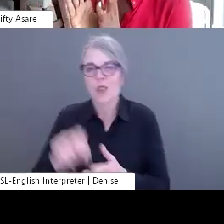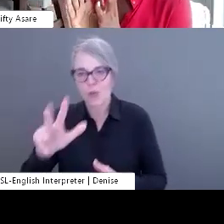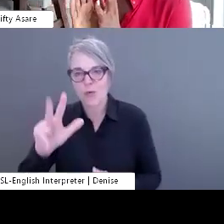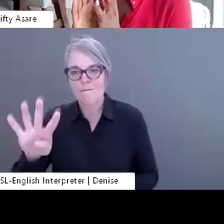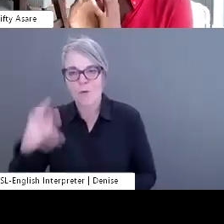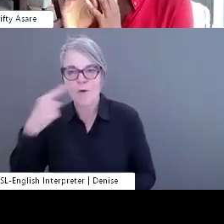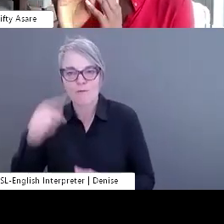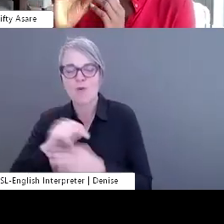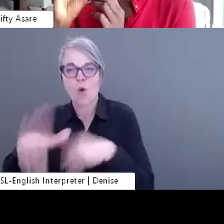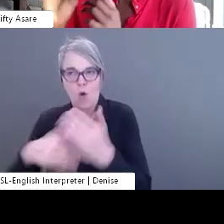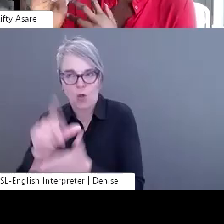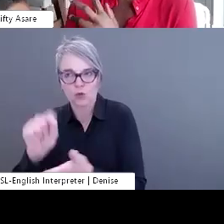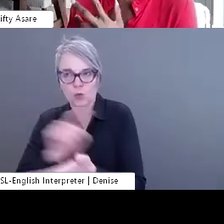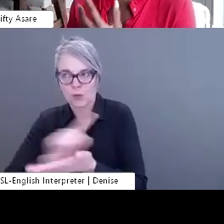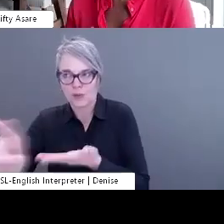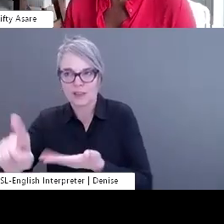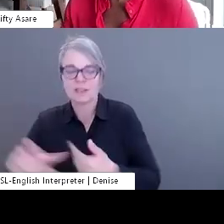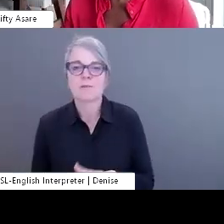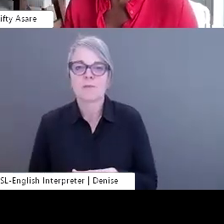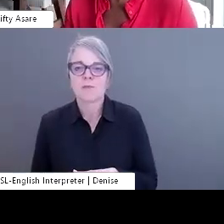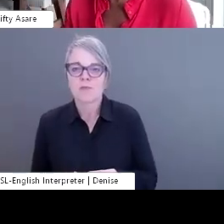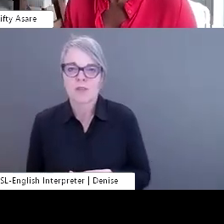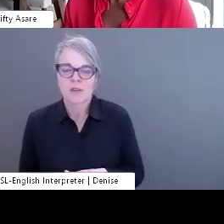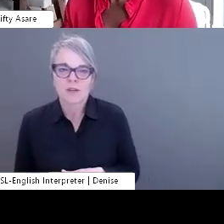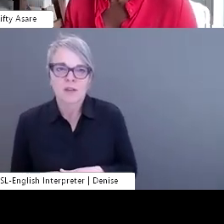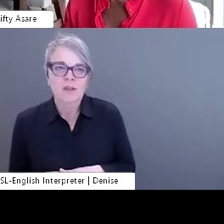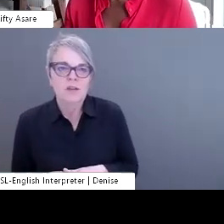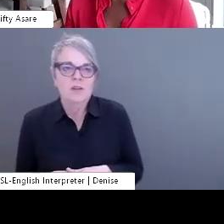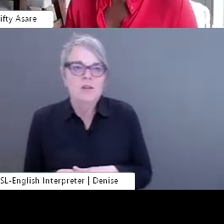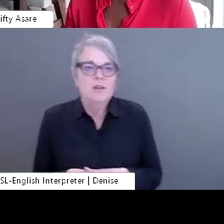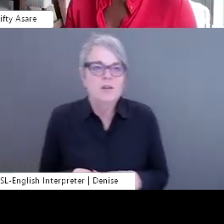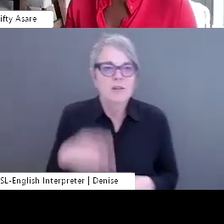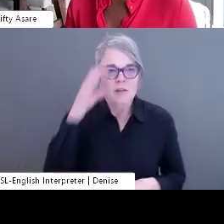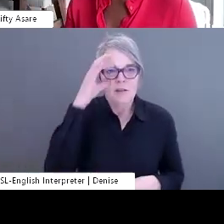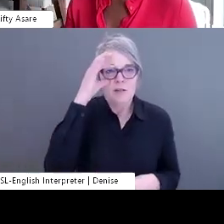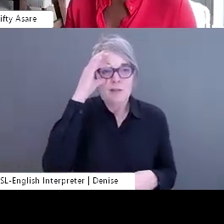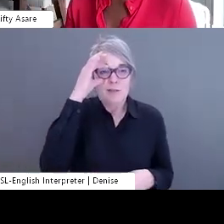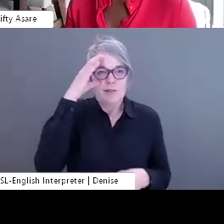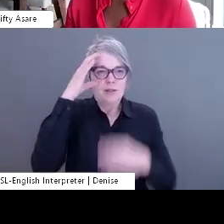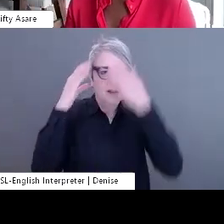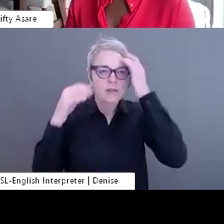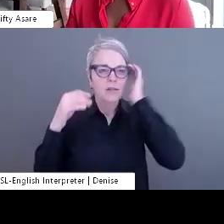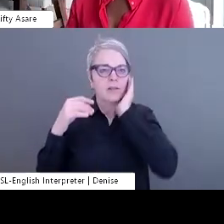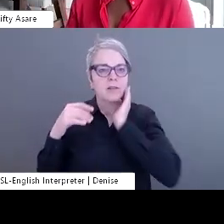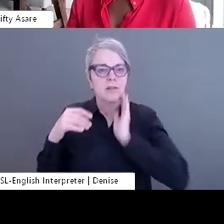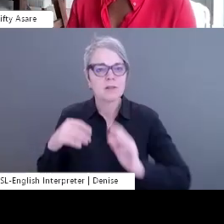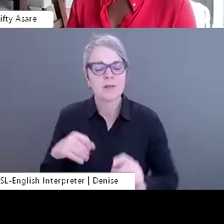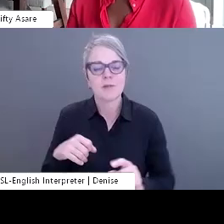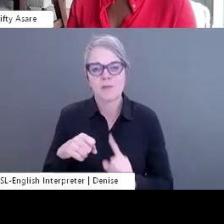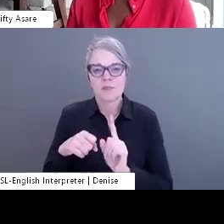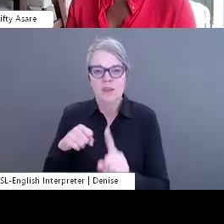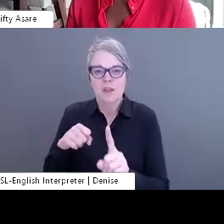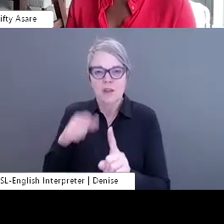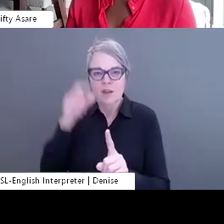to point folks to the blue and purple line here, which is what we just saw.